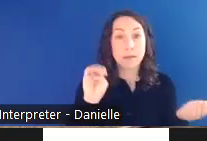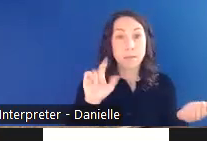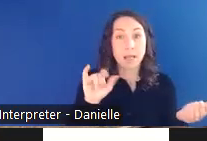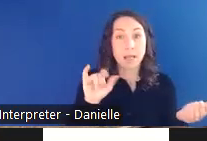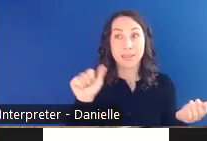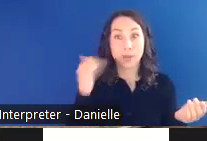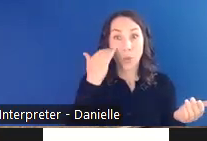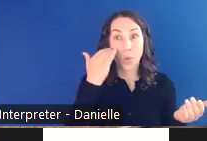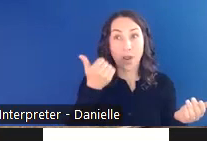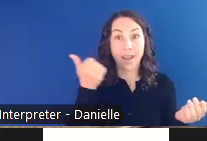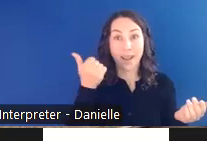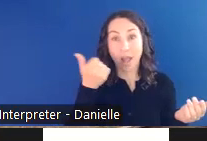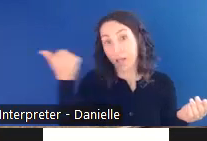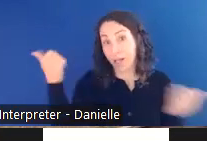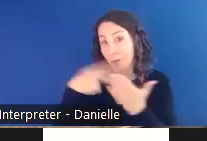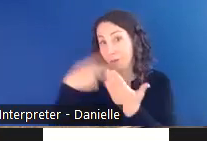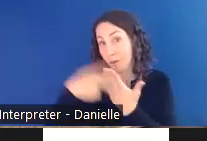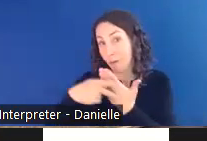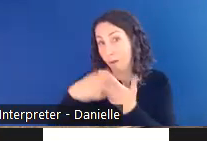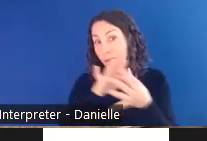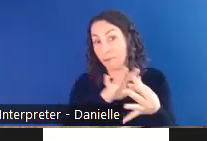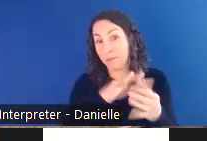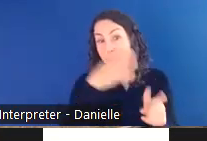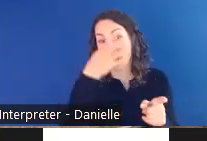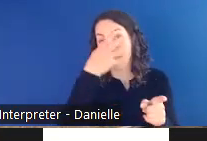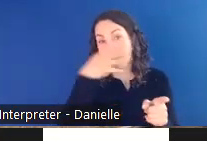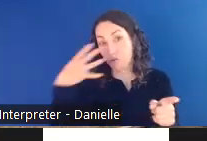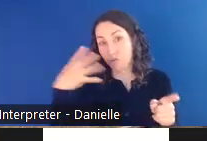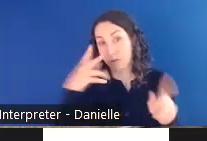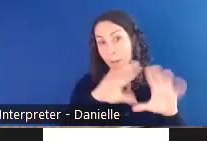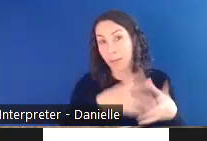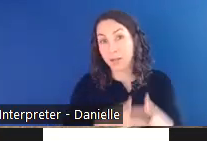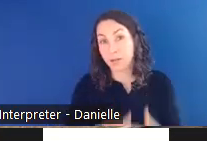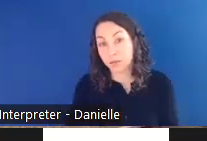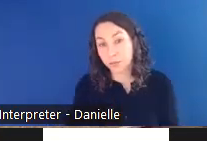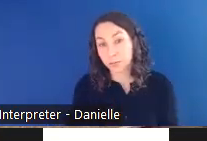of any other programs that we have related to immigrant populations.